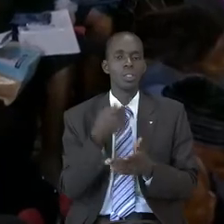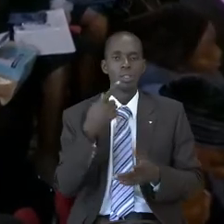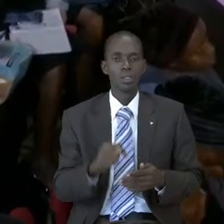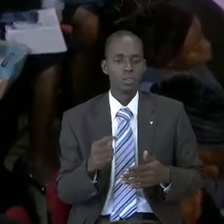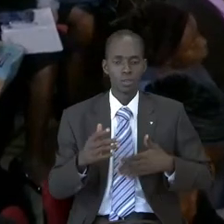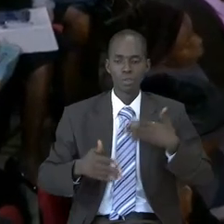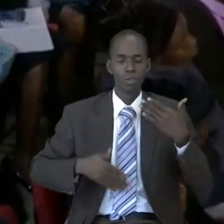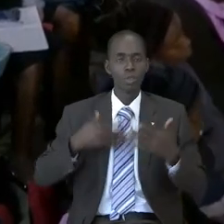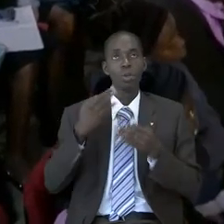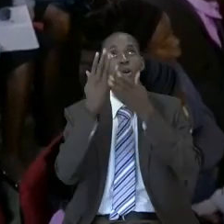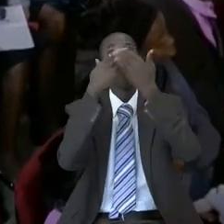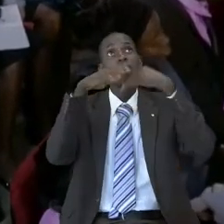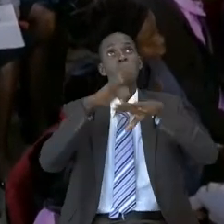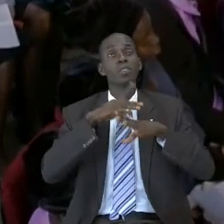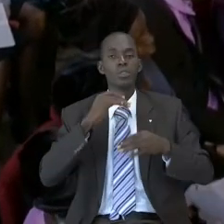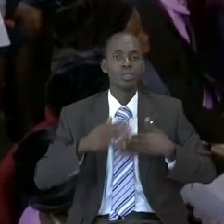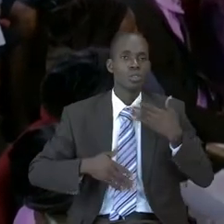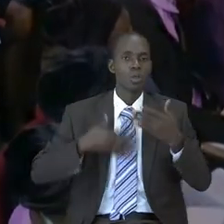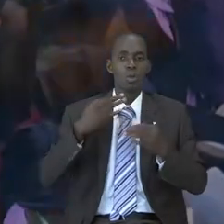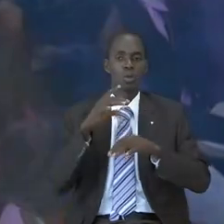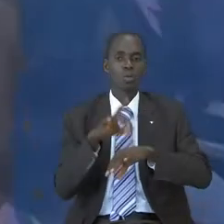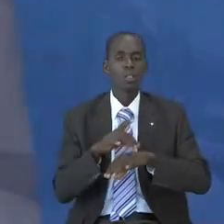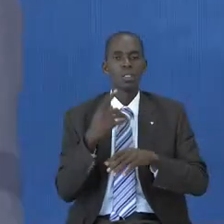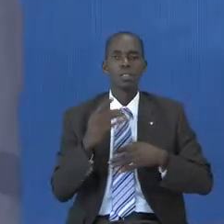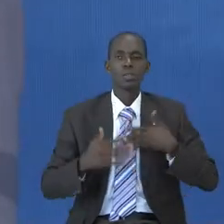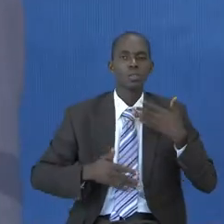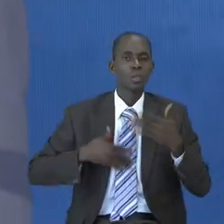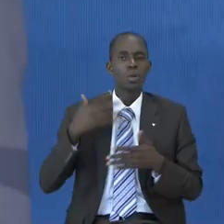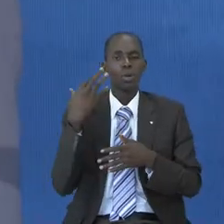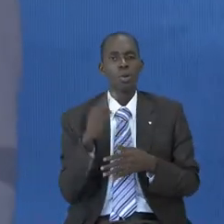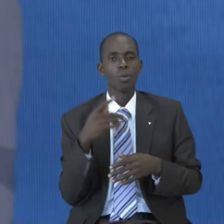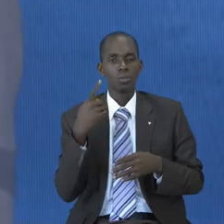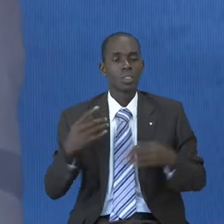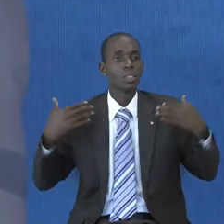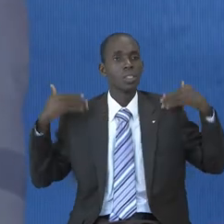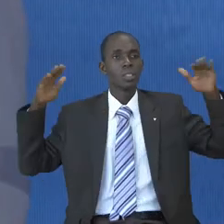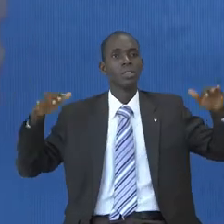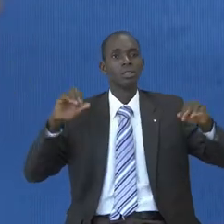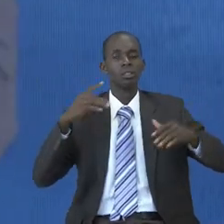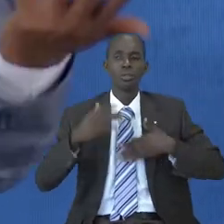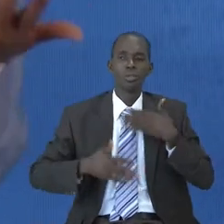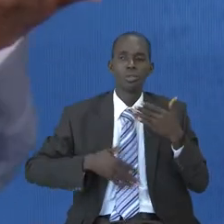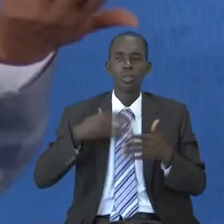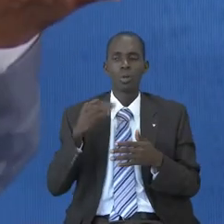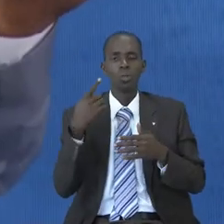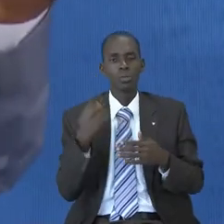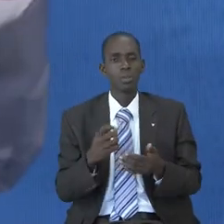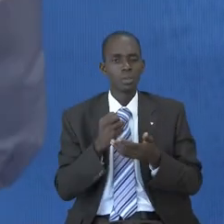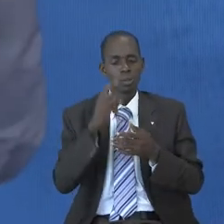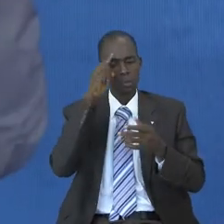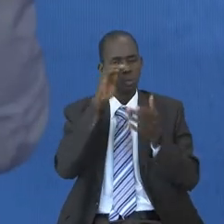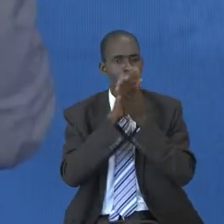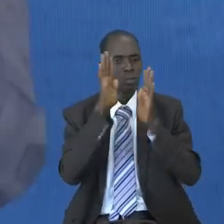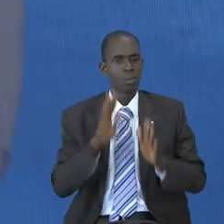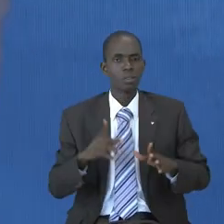joy of heaven, the joy of earth, the joy of the angels, the joy of the saints, and the